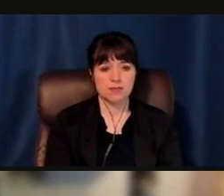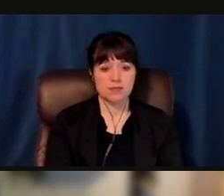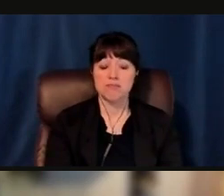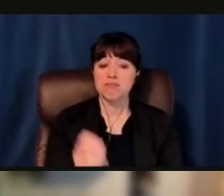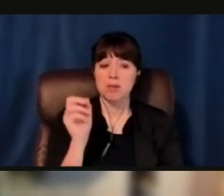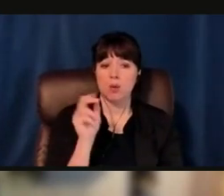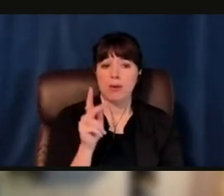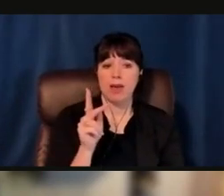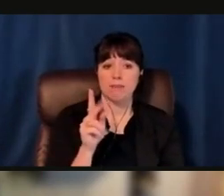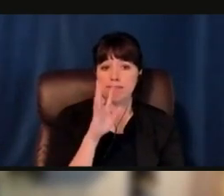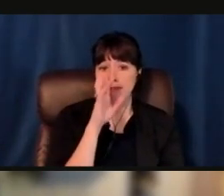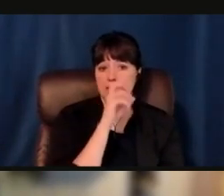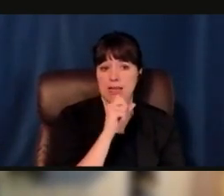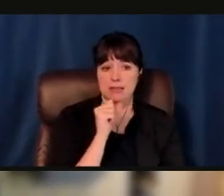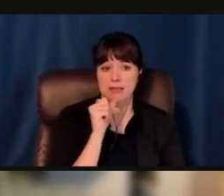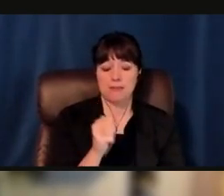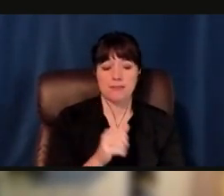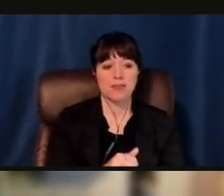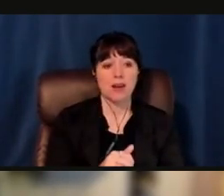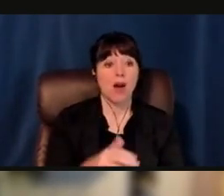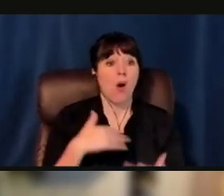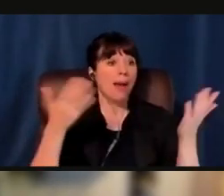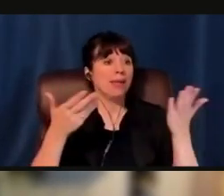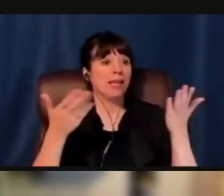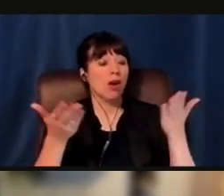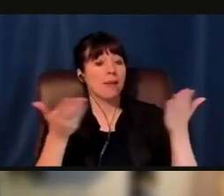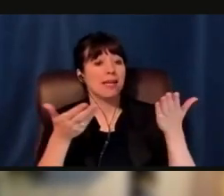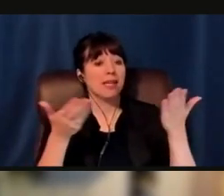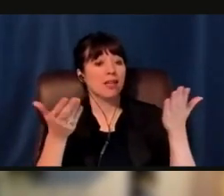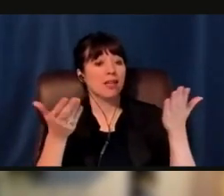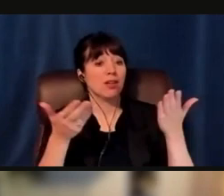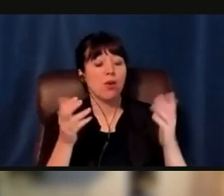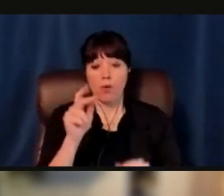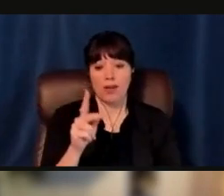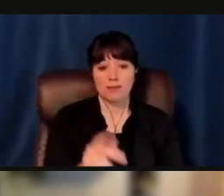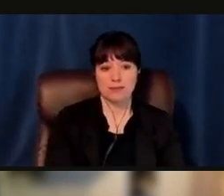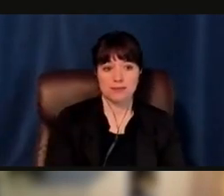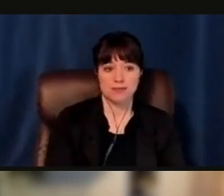Okay, I guess not. So I'm here. I'm here. Oh.